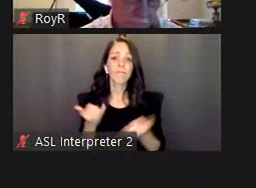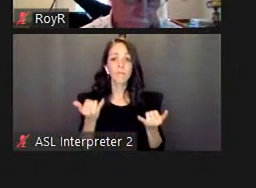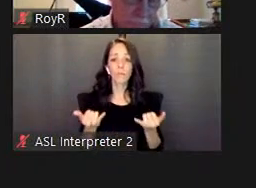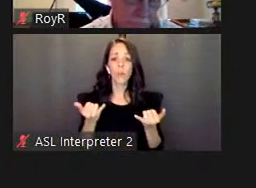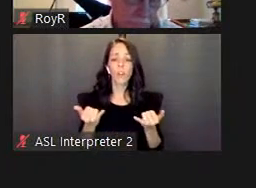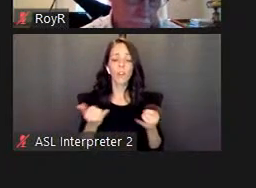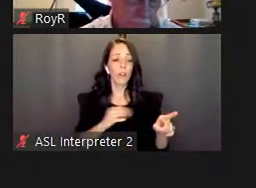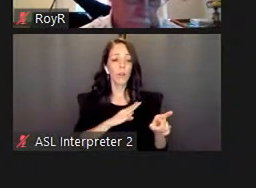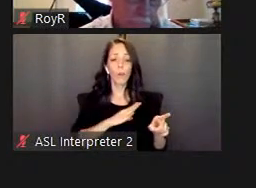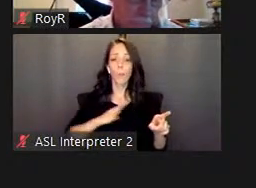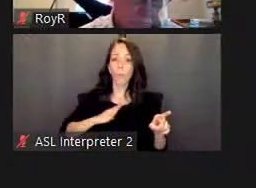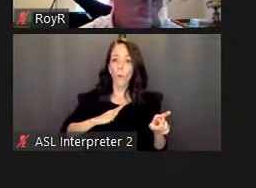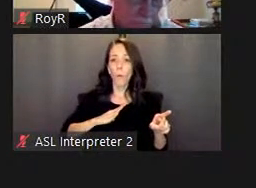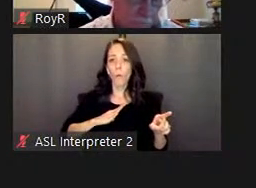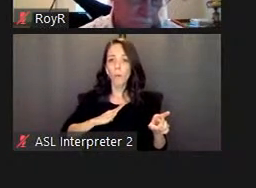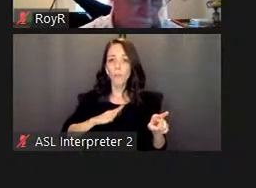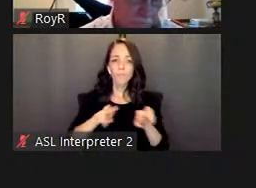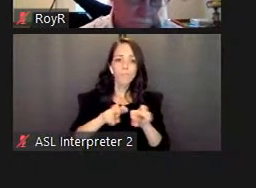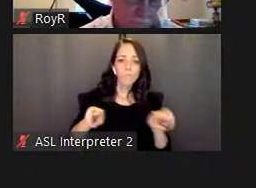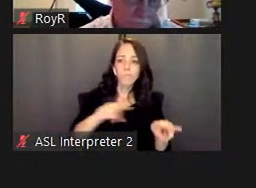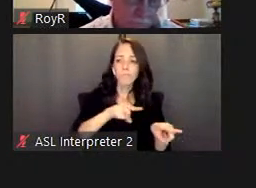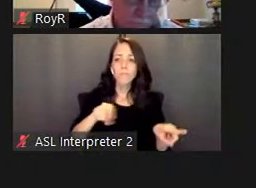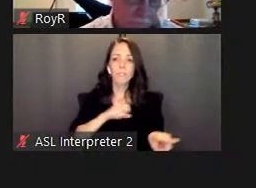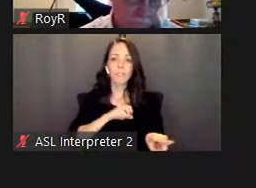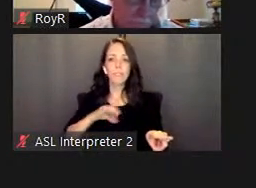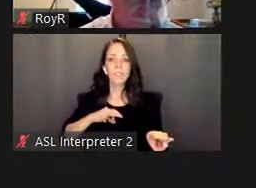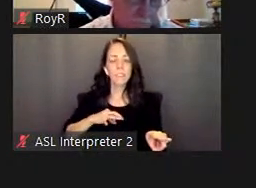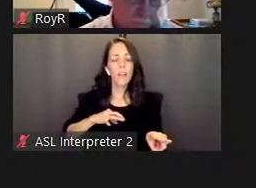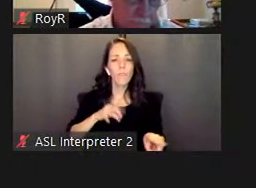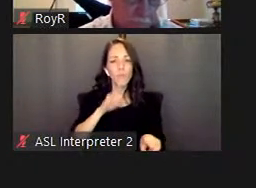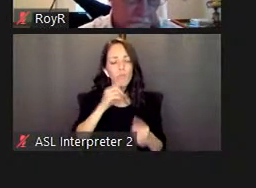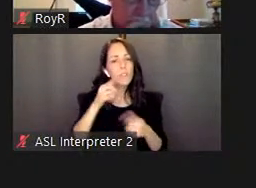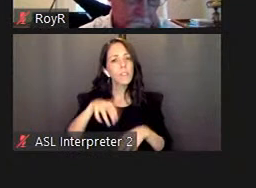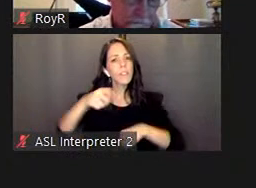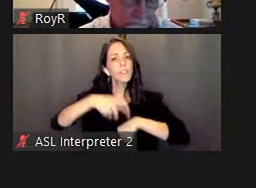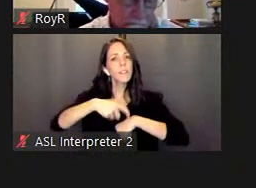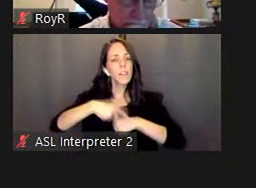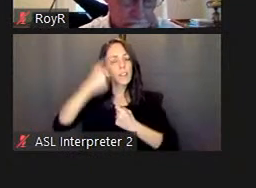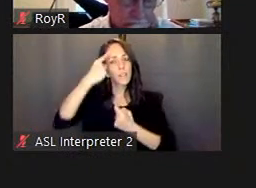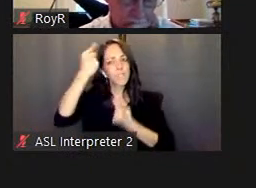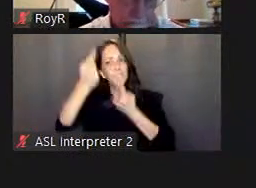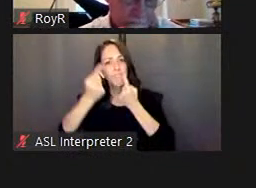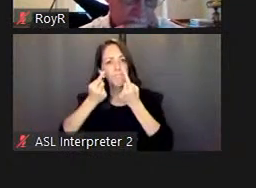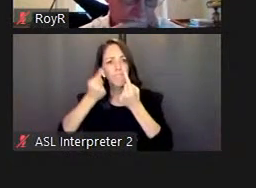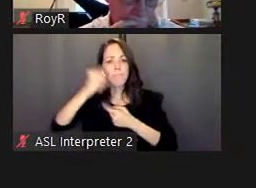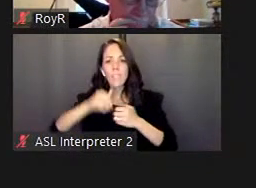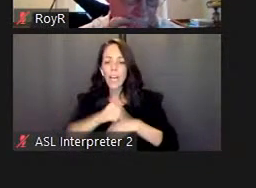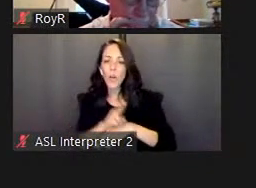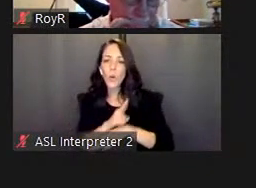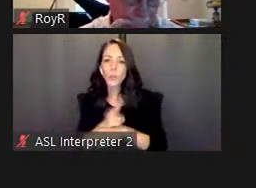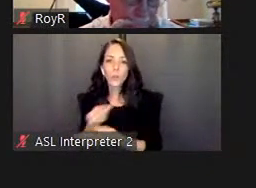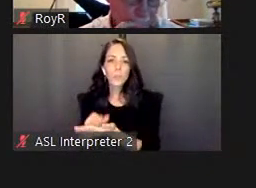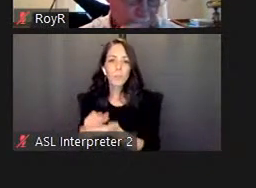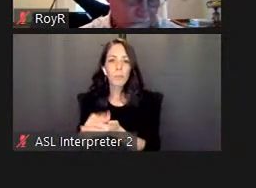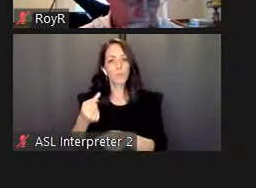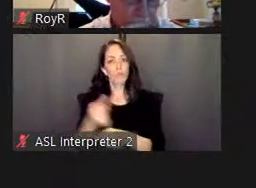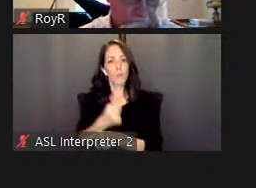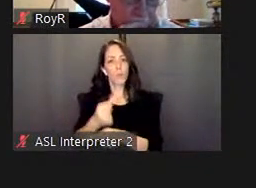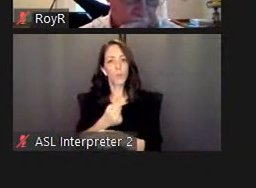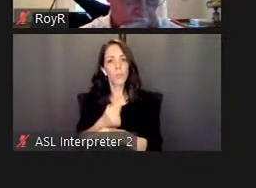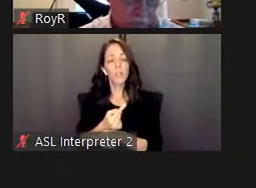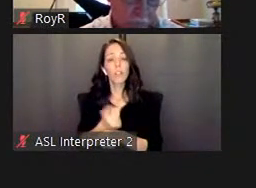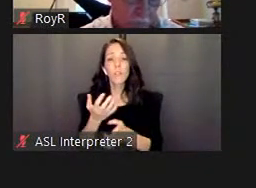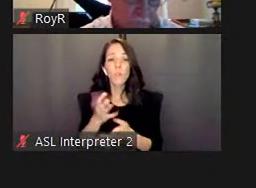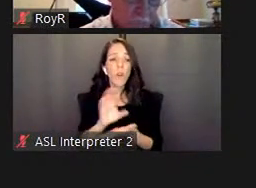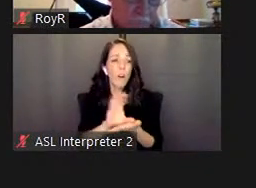Board of Commissioners and staff are being extremely thoughtful in how we can use these one-time funds to make an